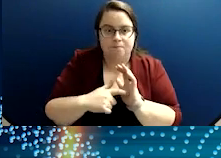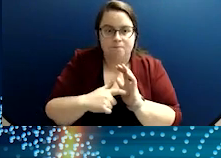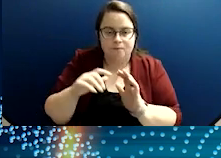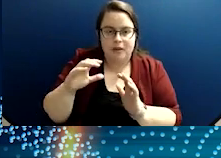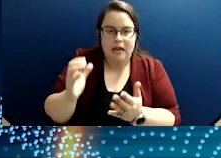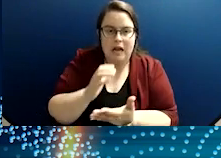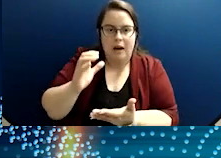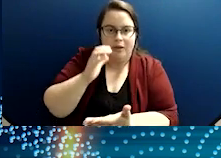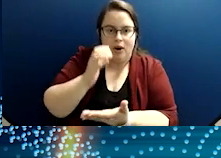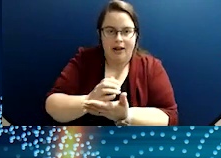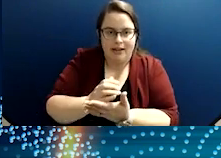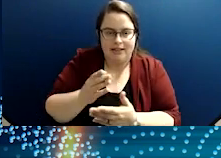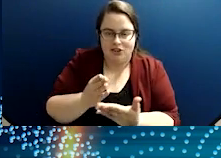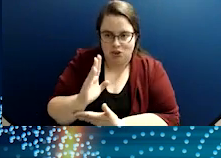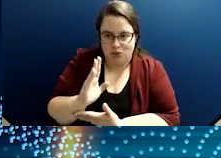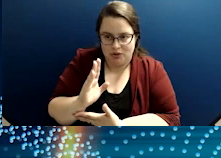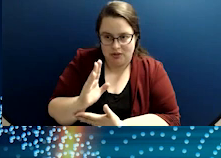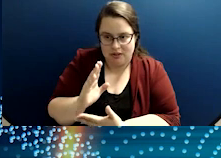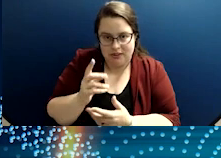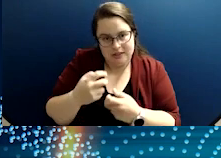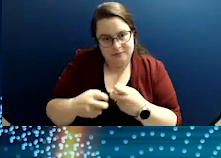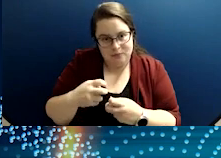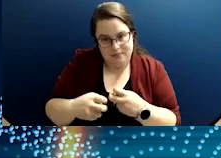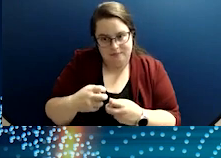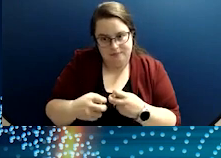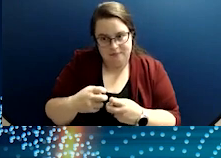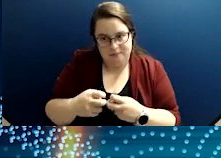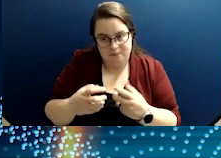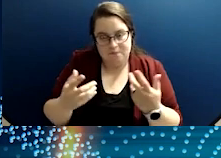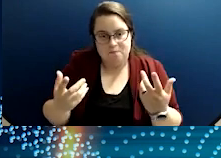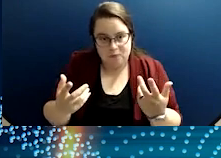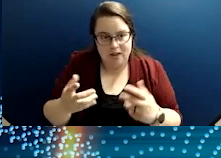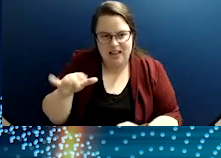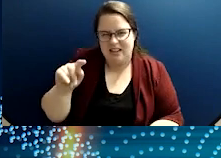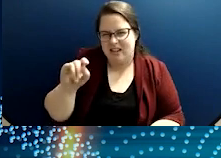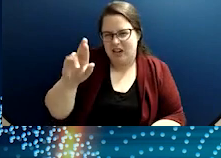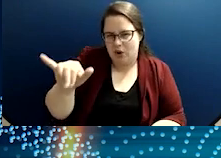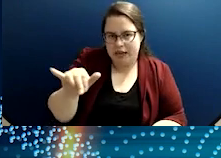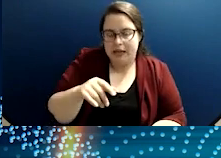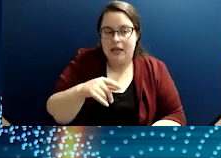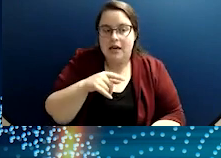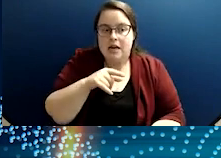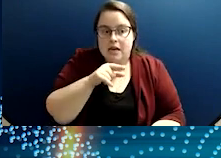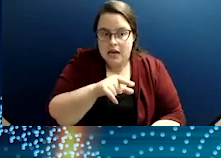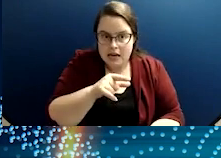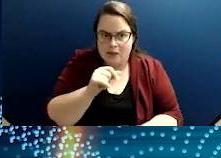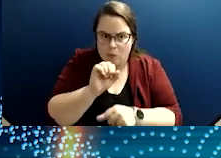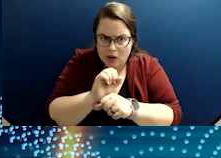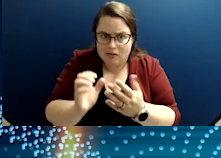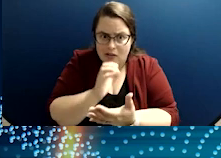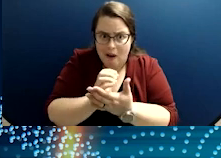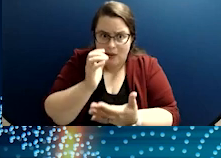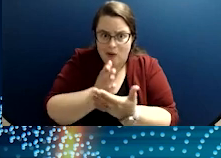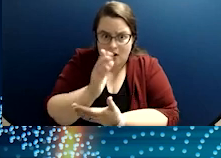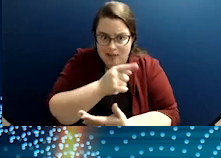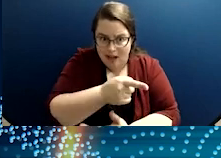issues. Like that was my colleague Terry's picture that he took. He has ownership over that. So what right does